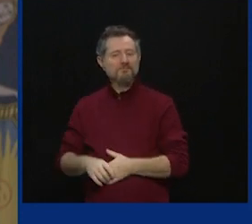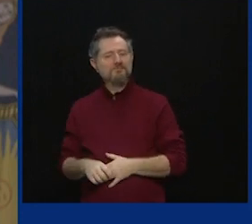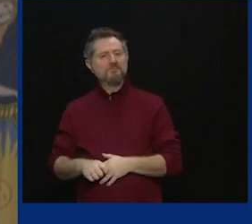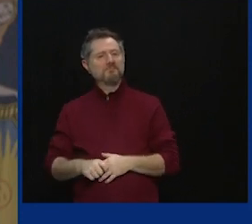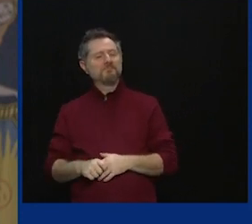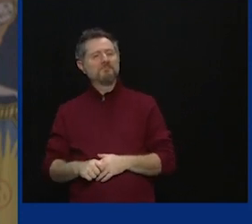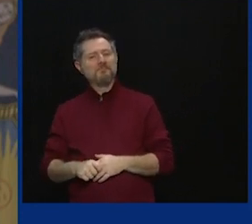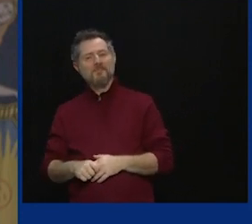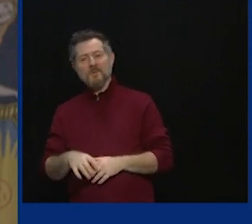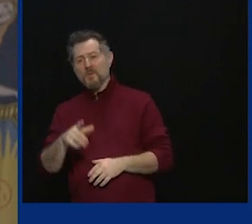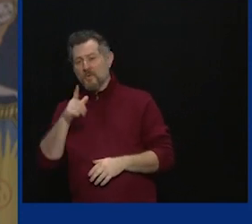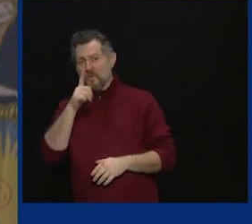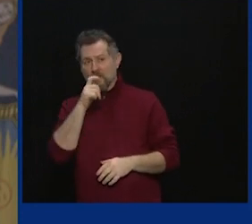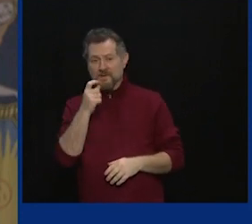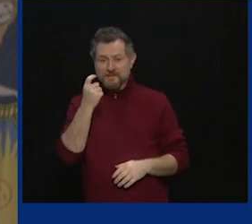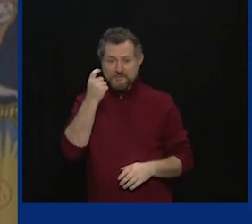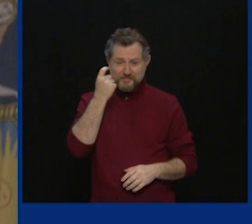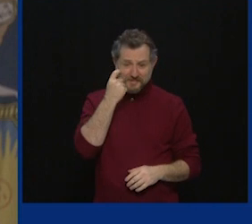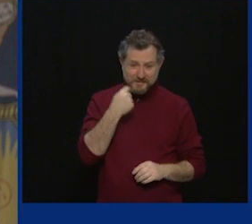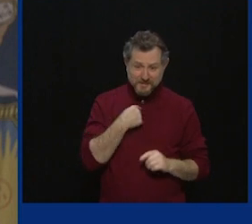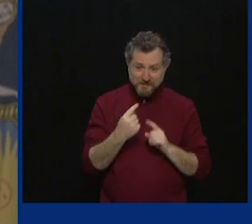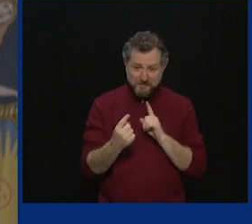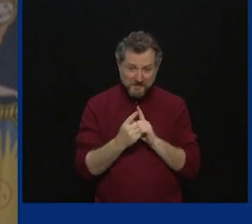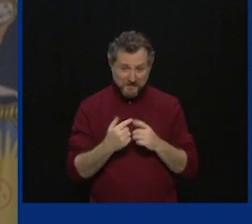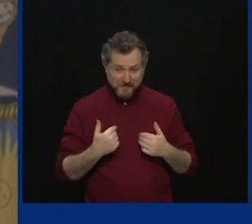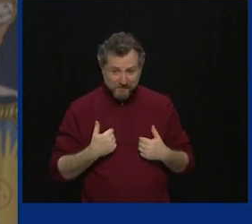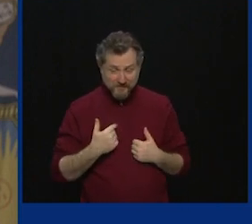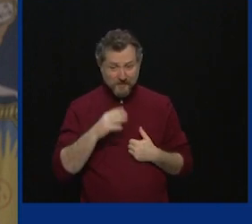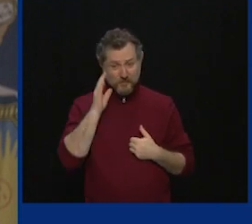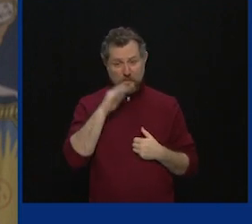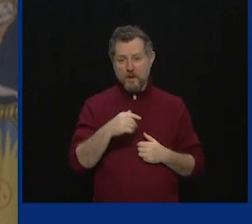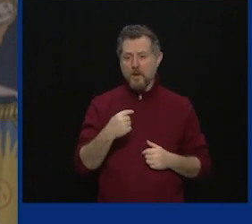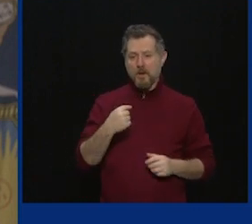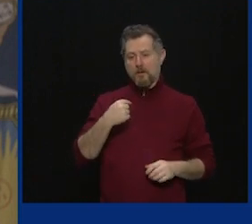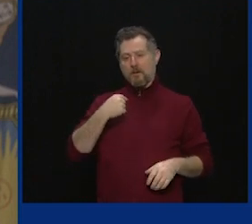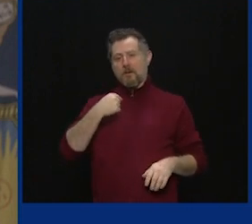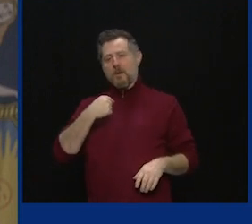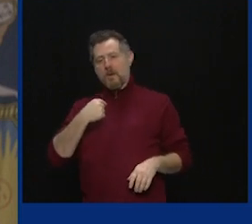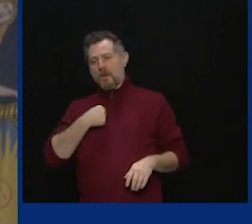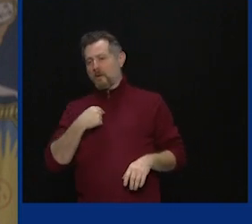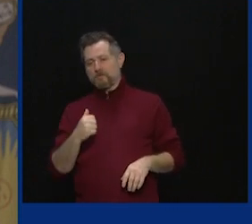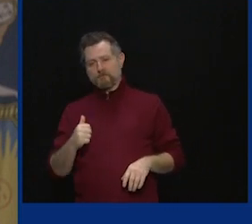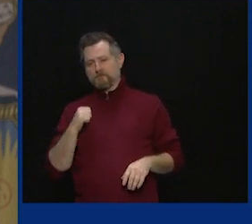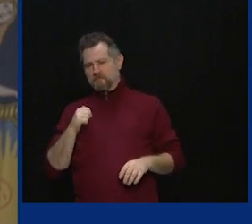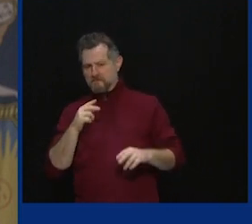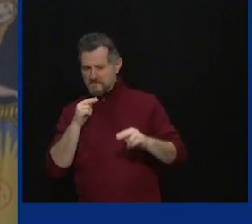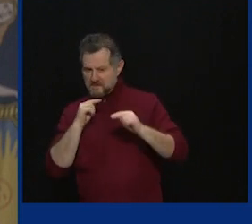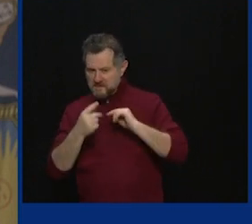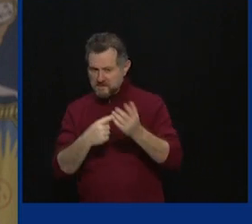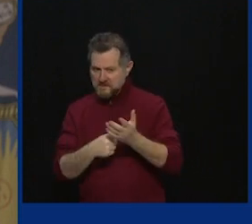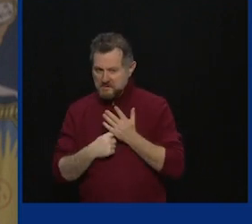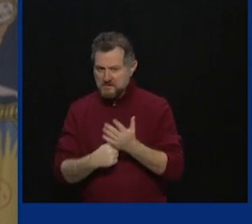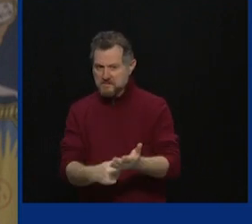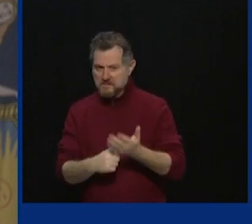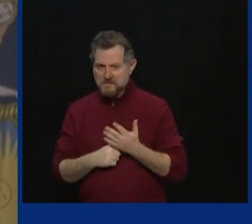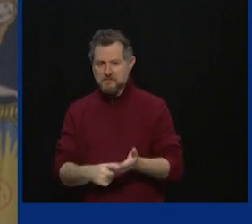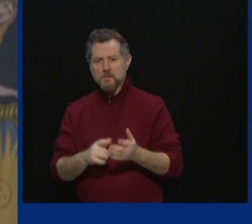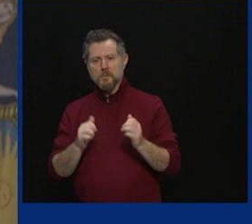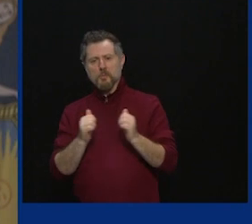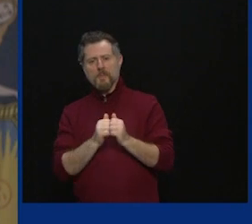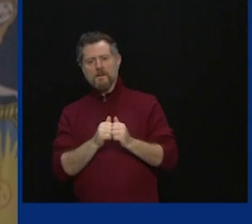start negotiating or having conversations with the leadership of the New York State Assembly or the Senate in a setting like